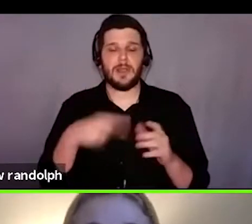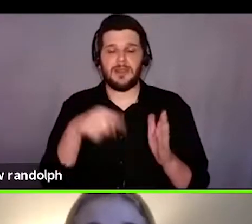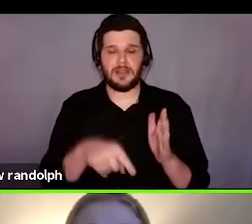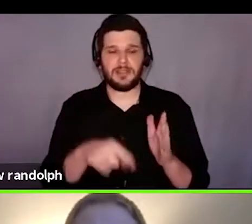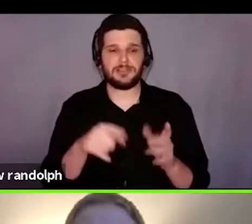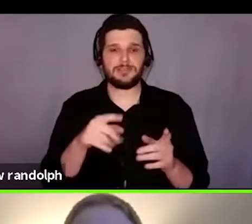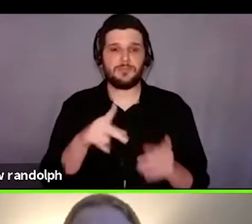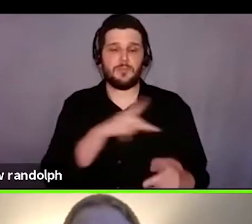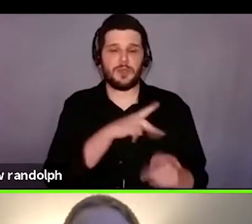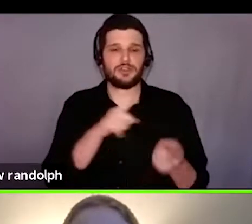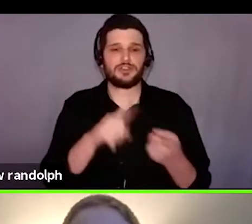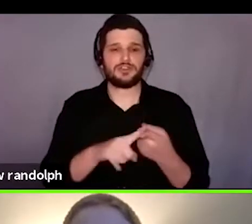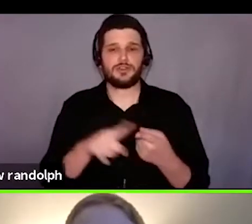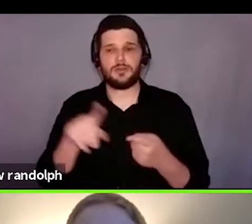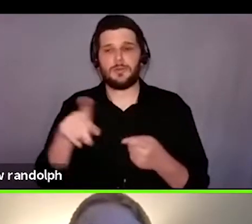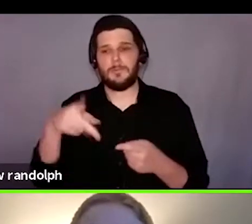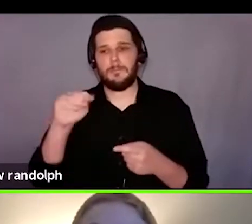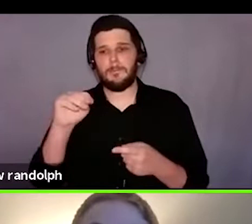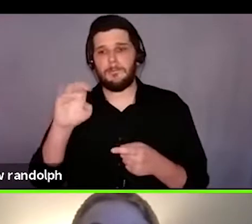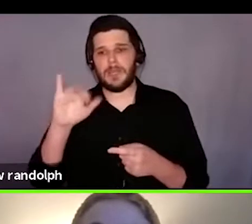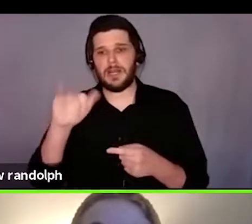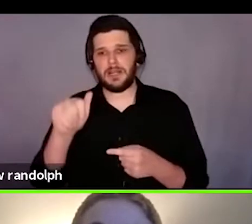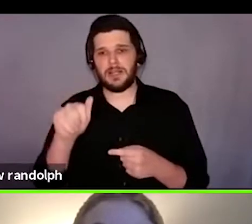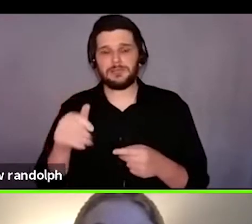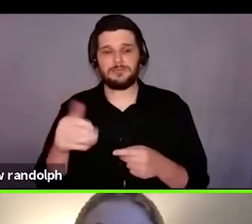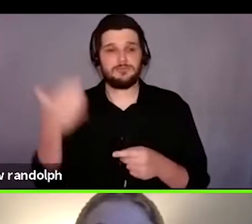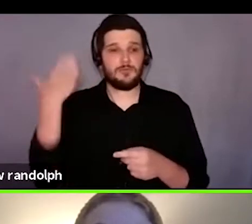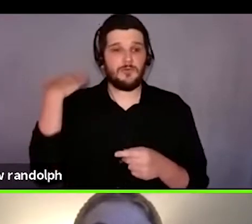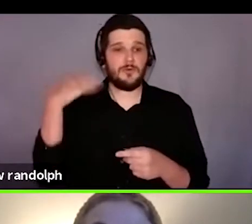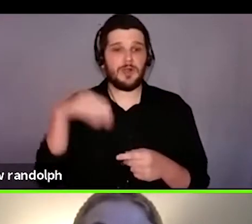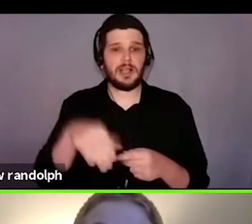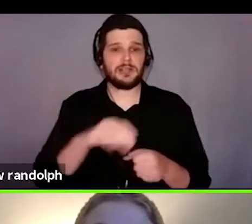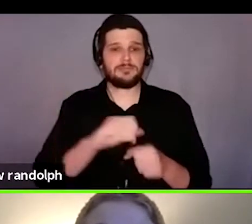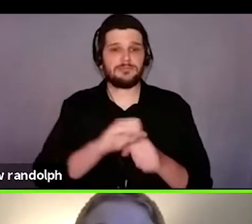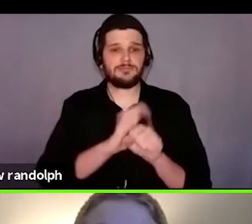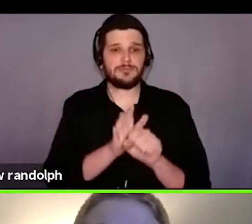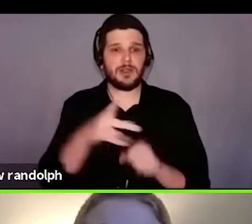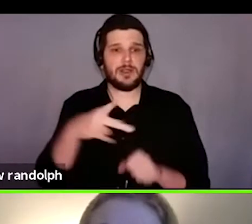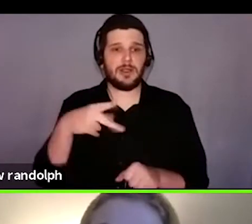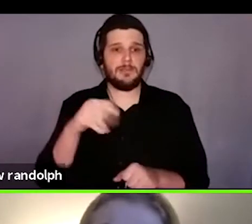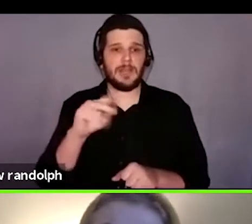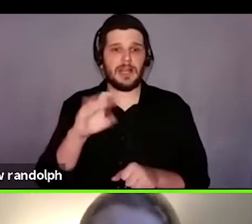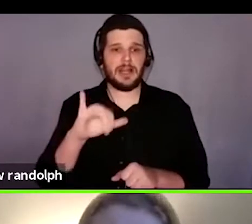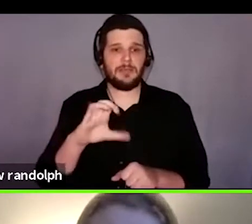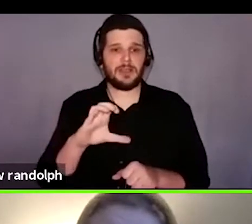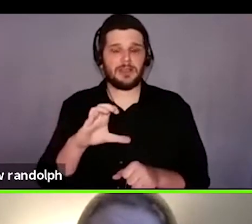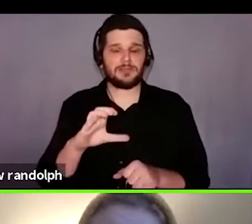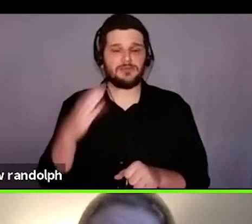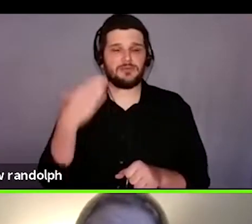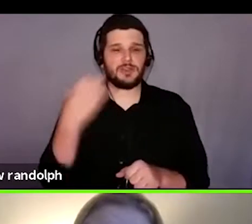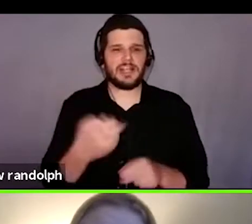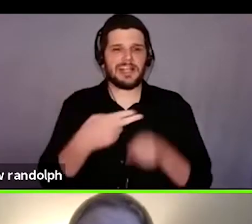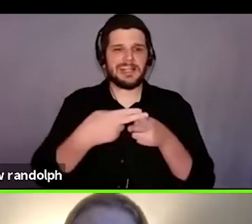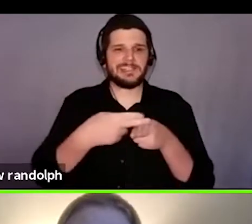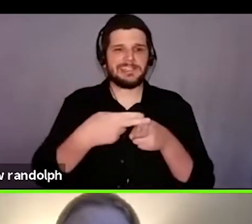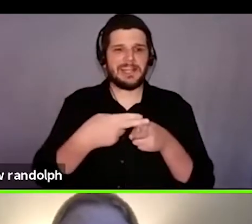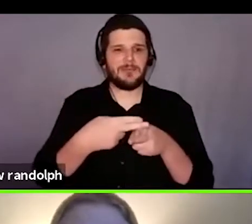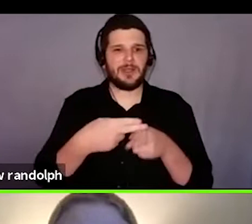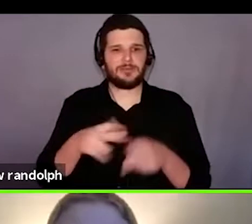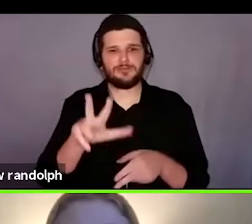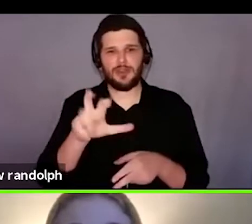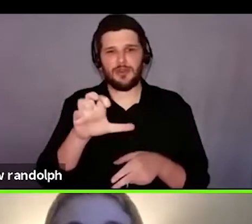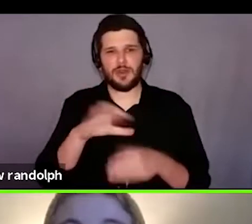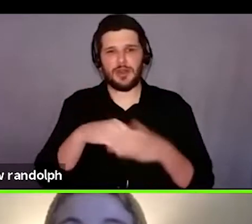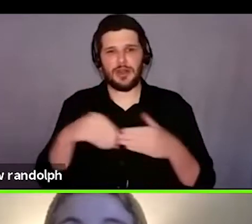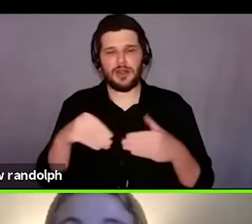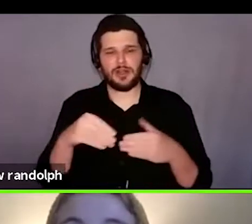media, that earlier in the pandemic, we were given a temporary supplement of $300. And again, as we